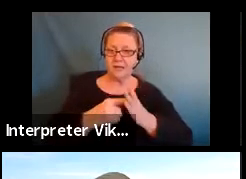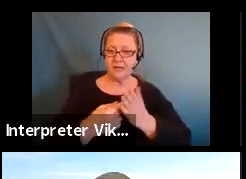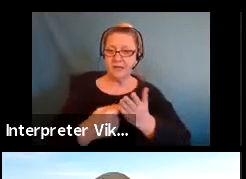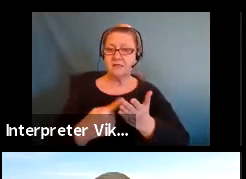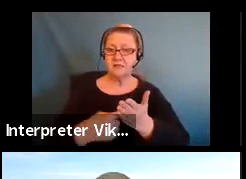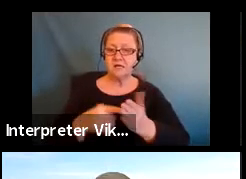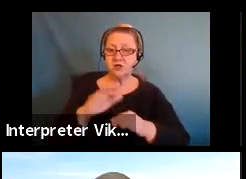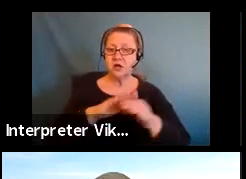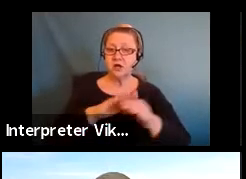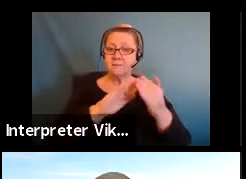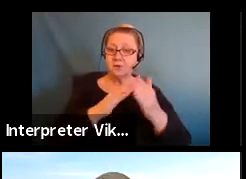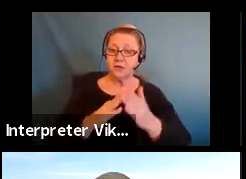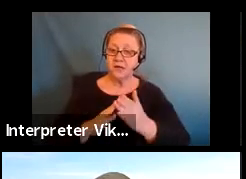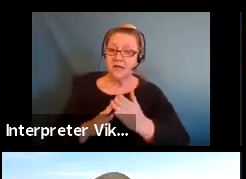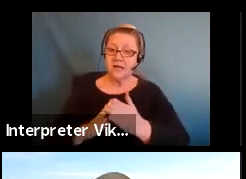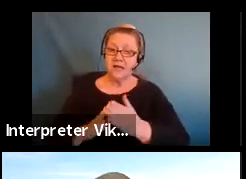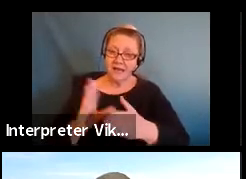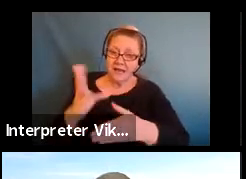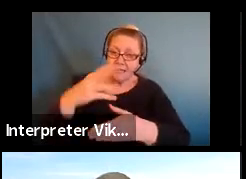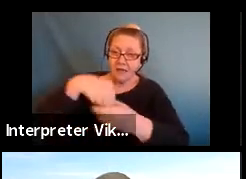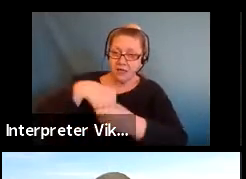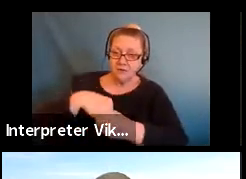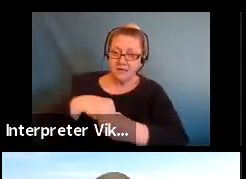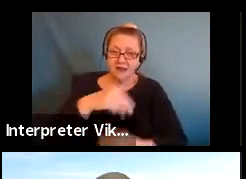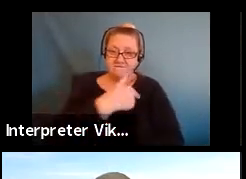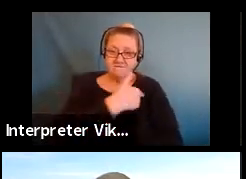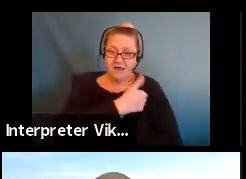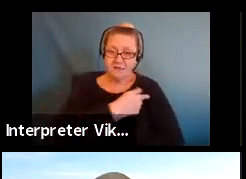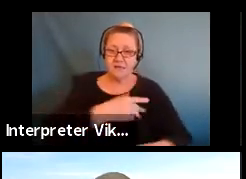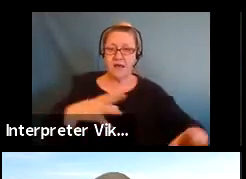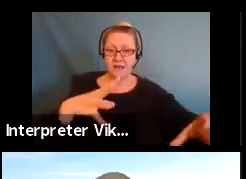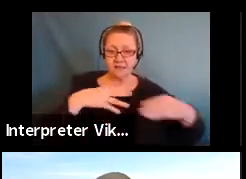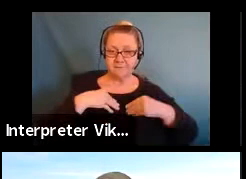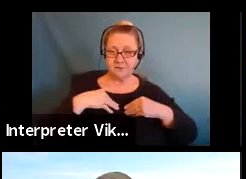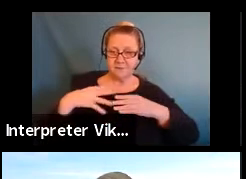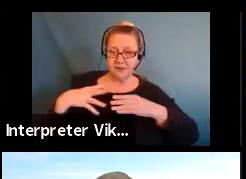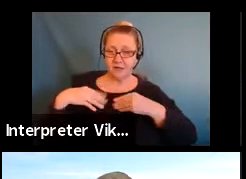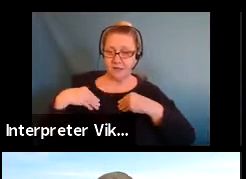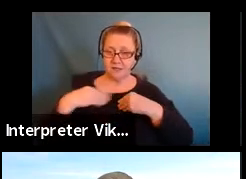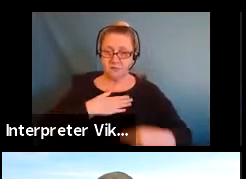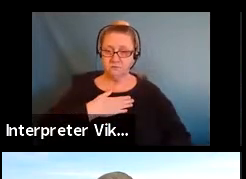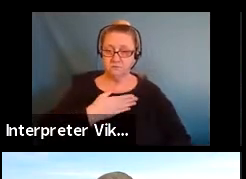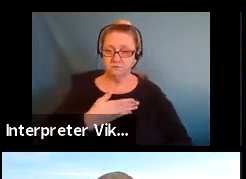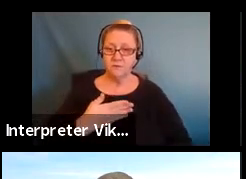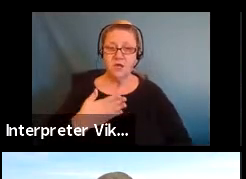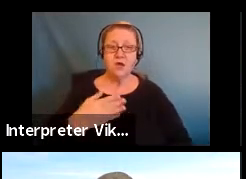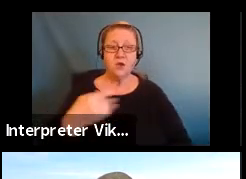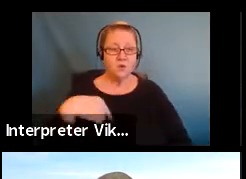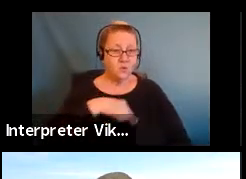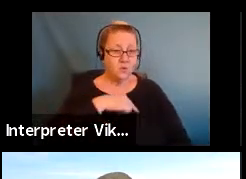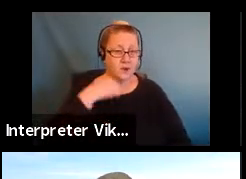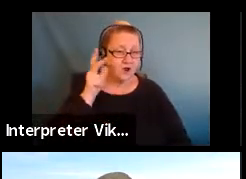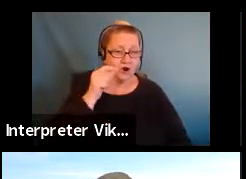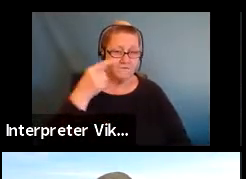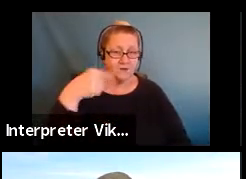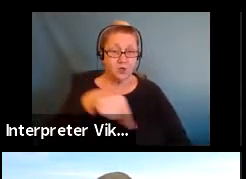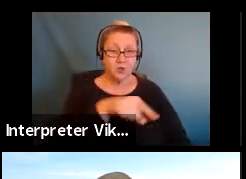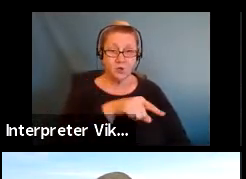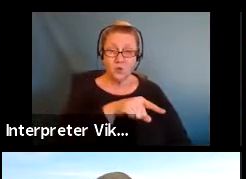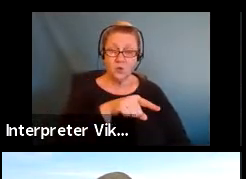on community engagement and vaccine acceptability. One of the things that we've heard from you all is that you all